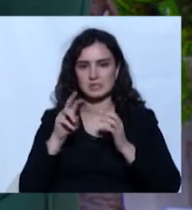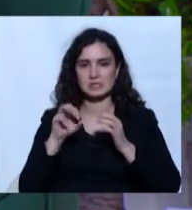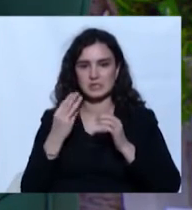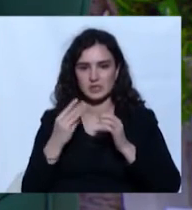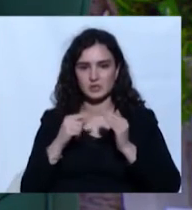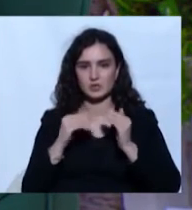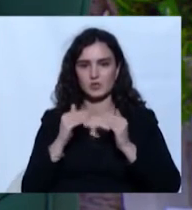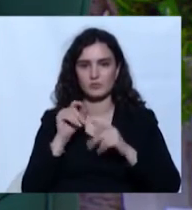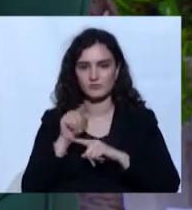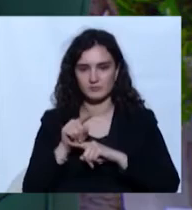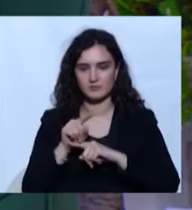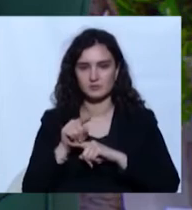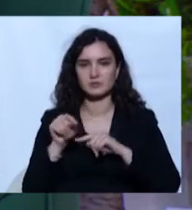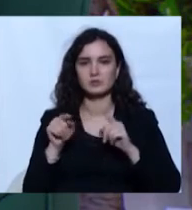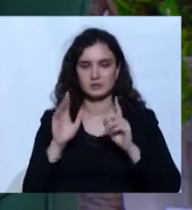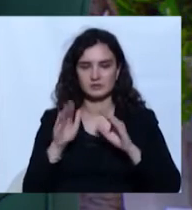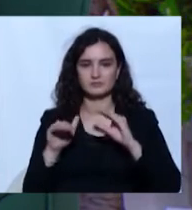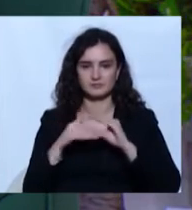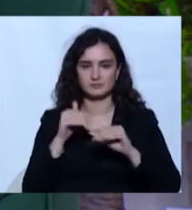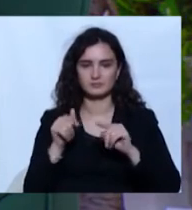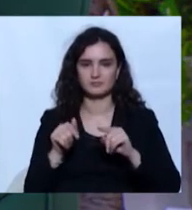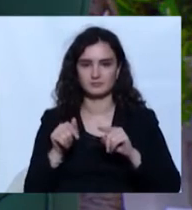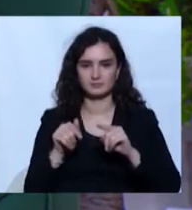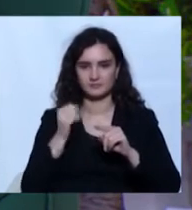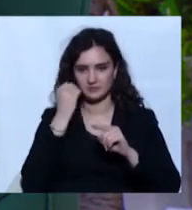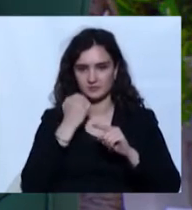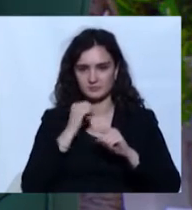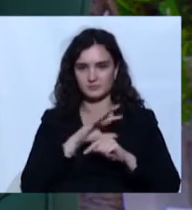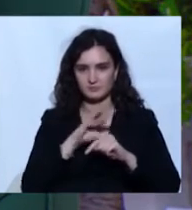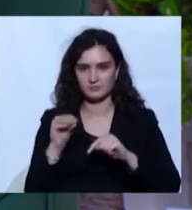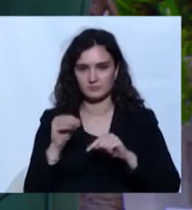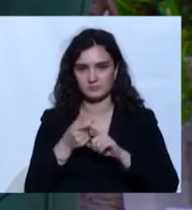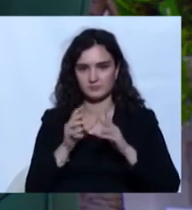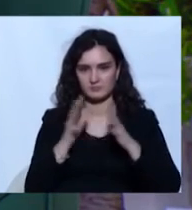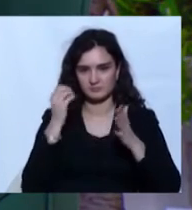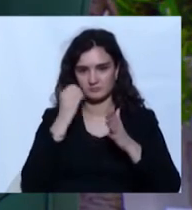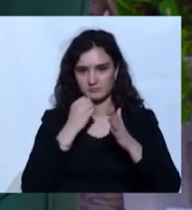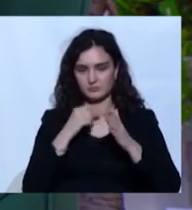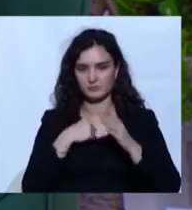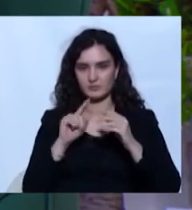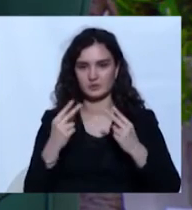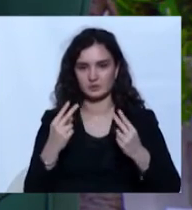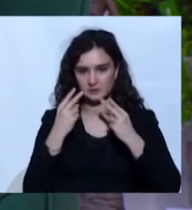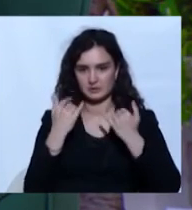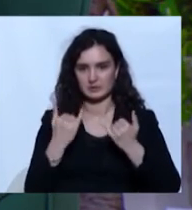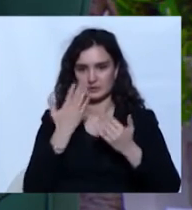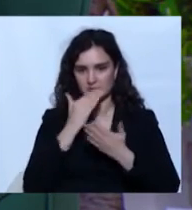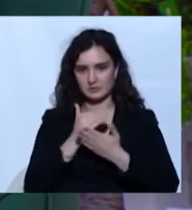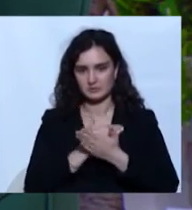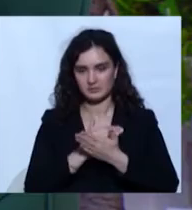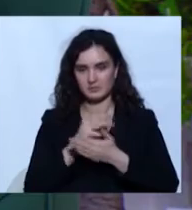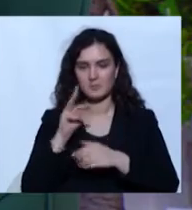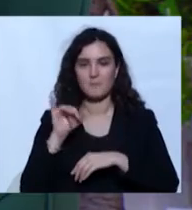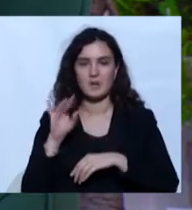englishbookeducation.co.uk/homework. We'll be sure to read them. Thank you all so much for joining us on today's lesson on Mark Twain's